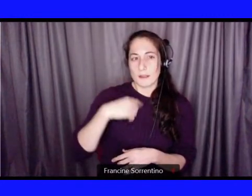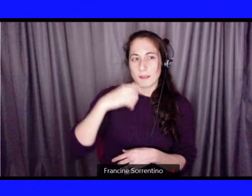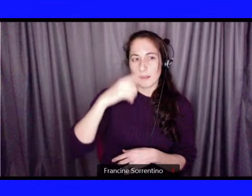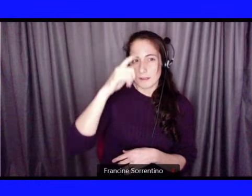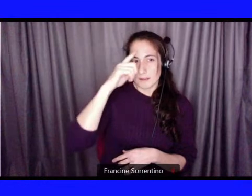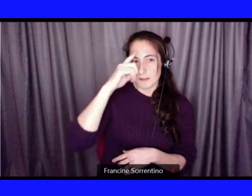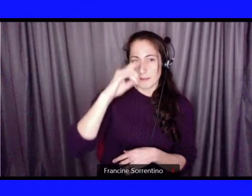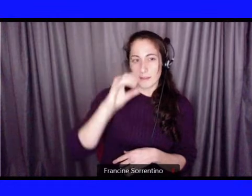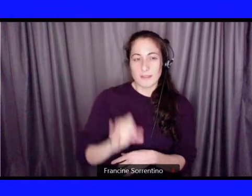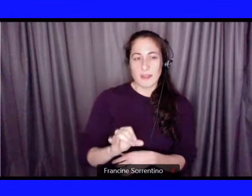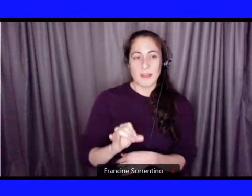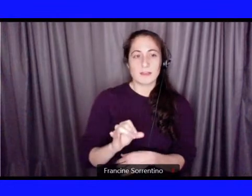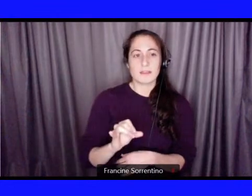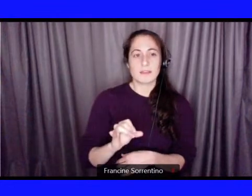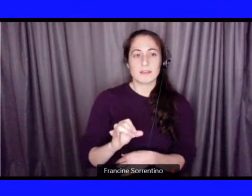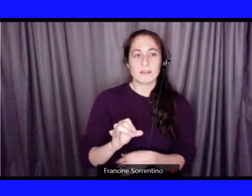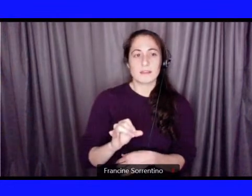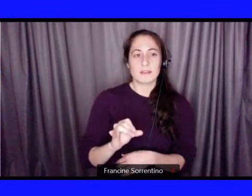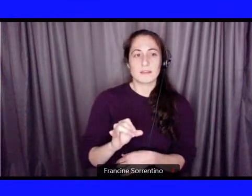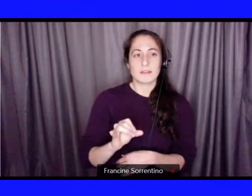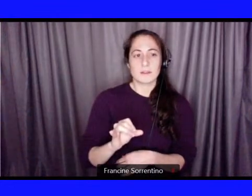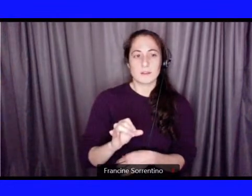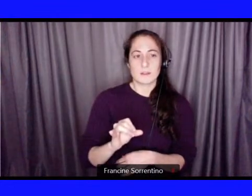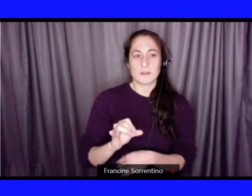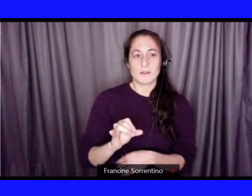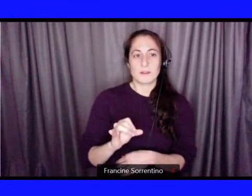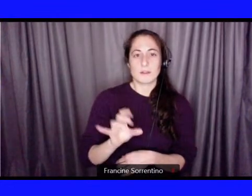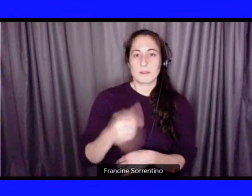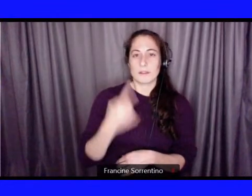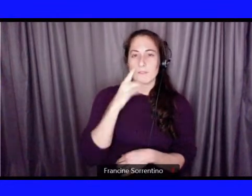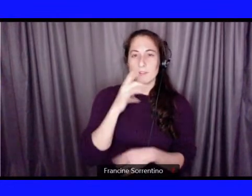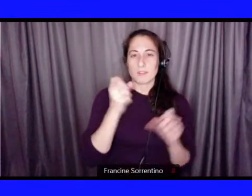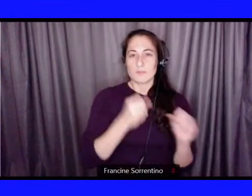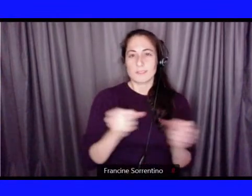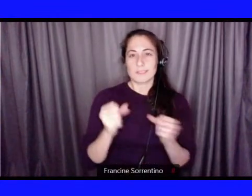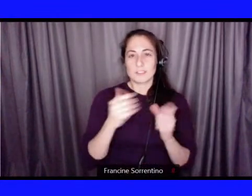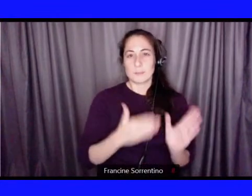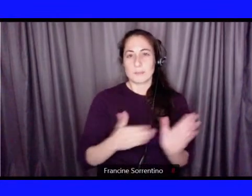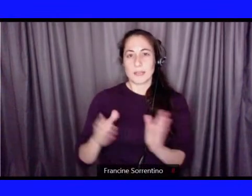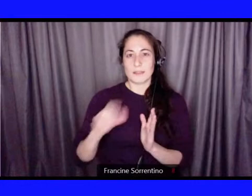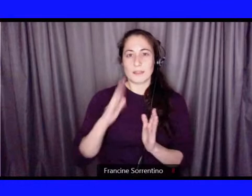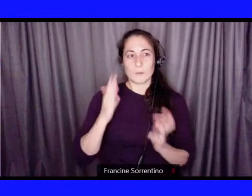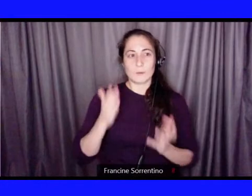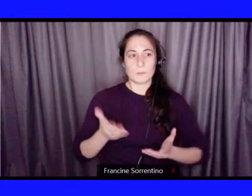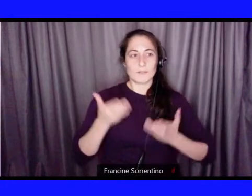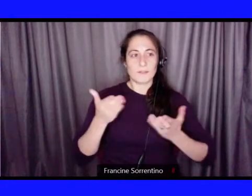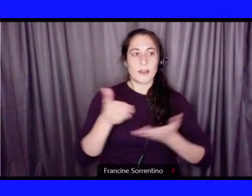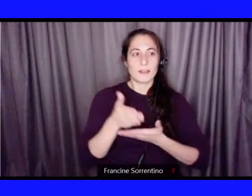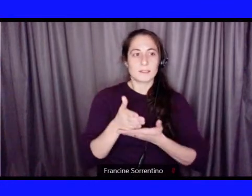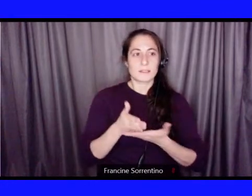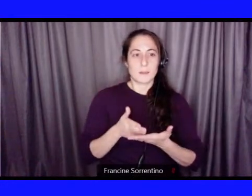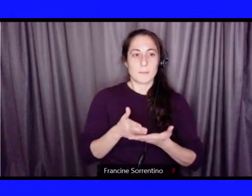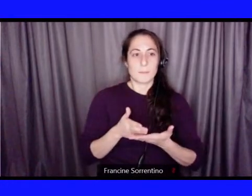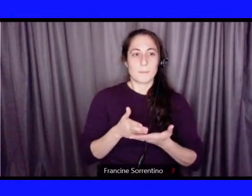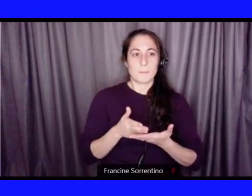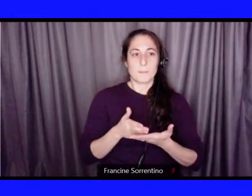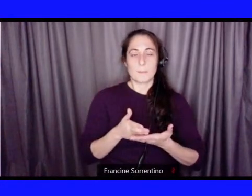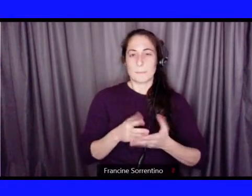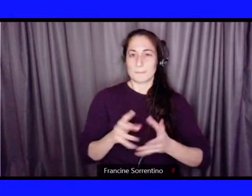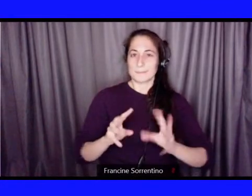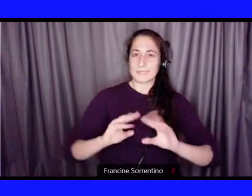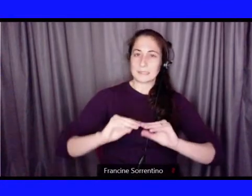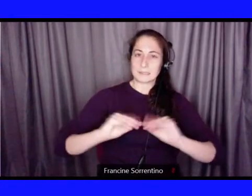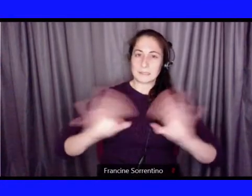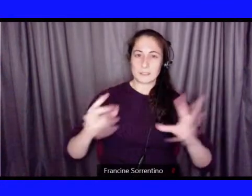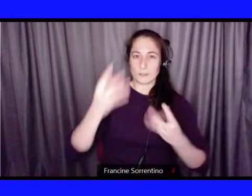A lot of what we have is footnoted material. It doesn't have to be every item necessarily, but I just think